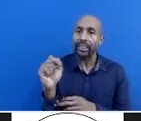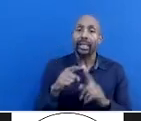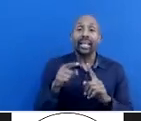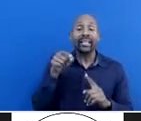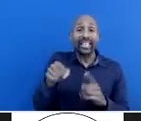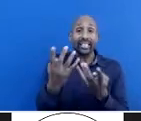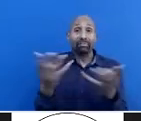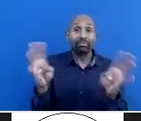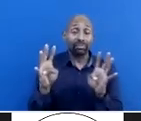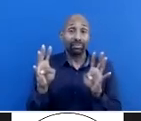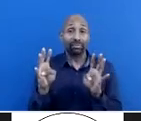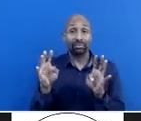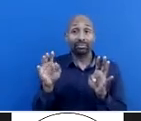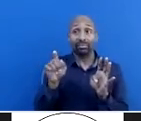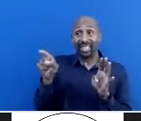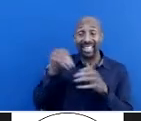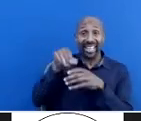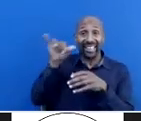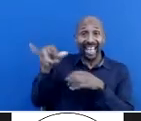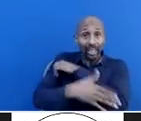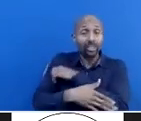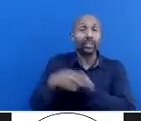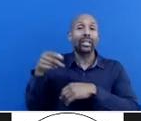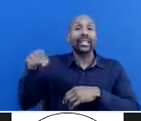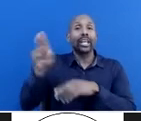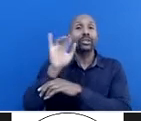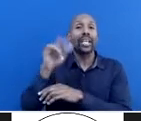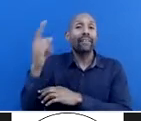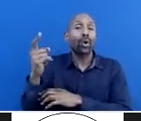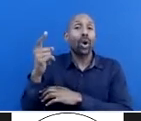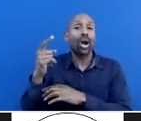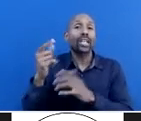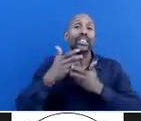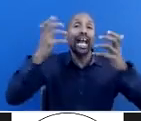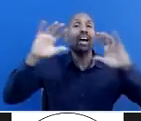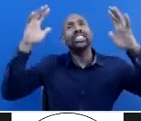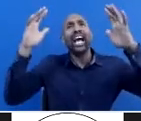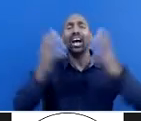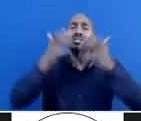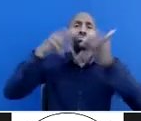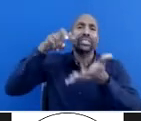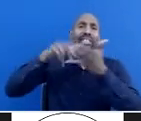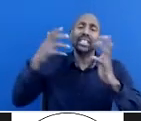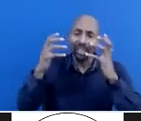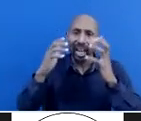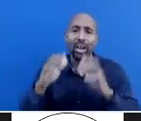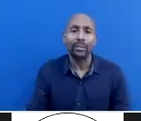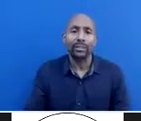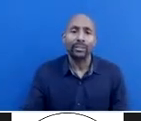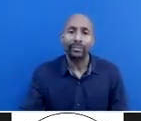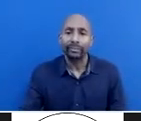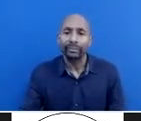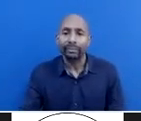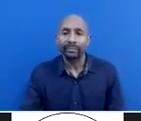the Fawn speaker from Benin, there were analogous practices. In other words, in